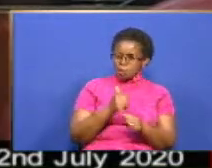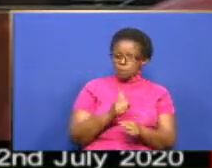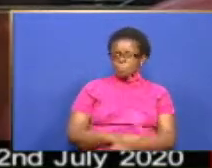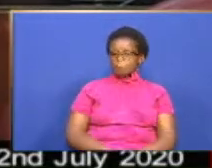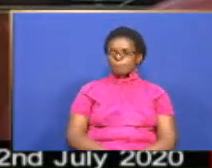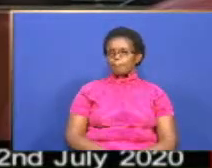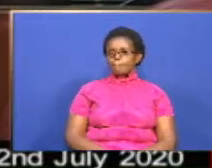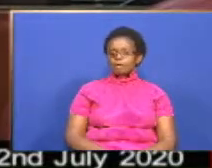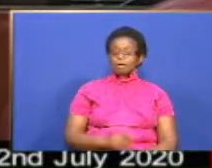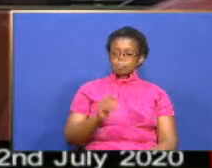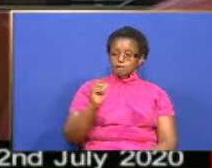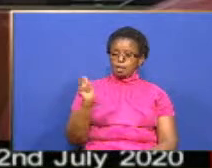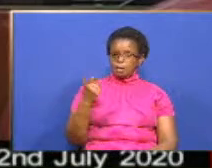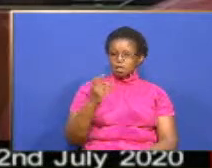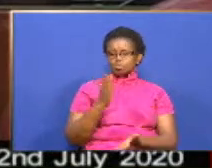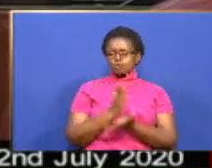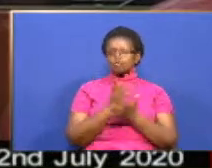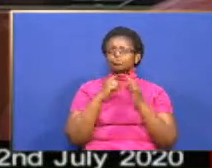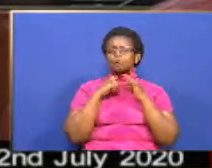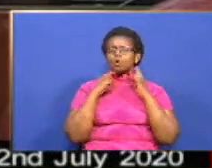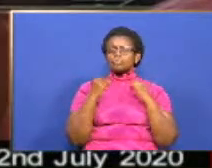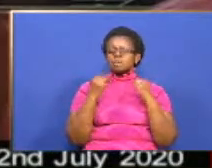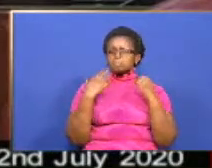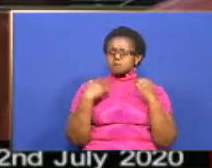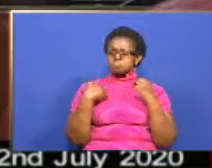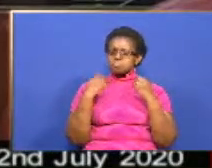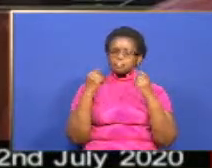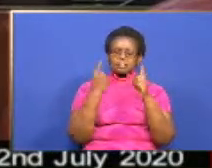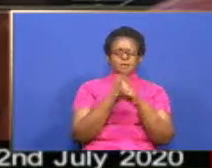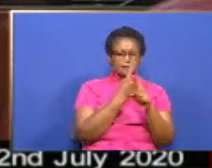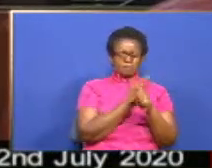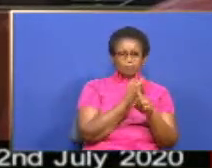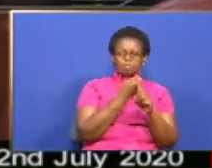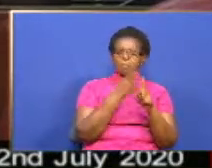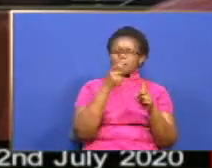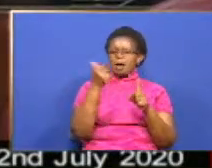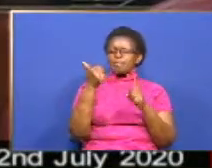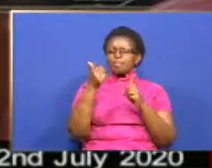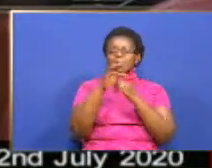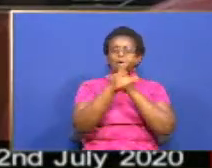host to several people from our destabilized neighborhood.